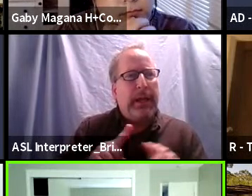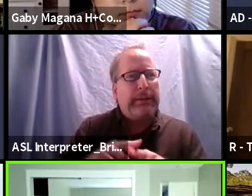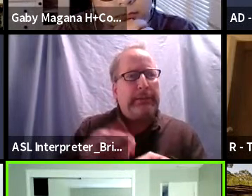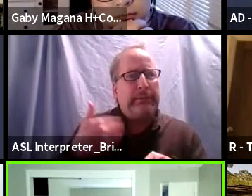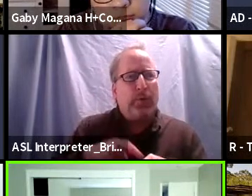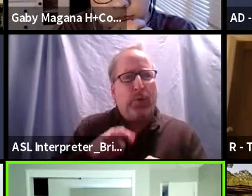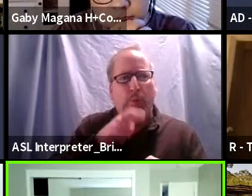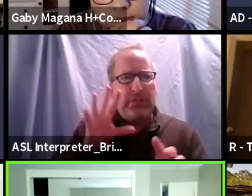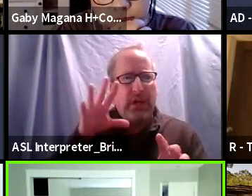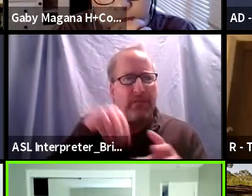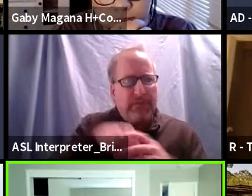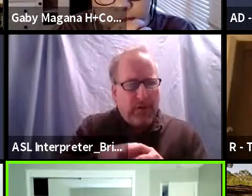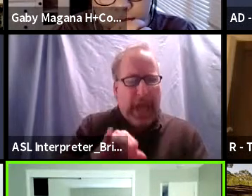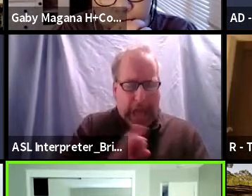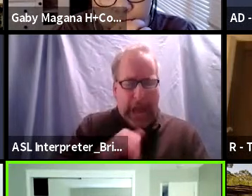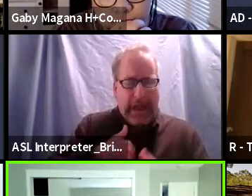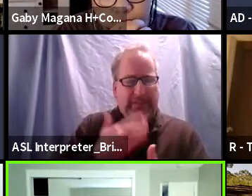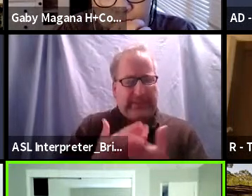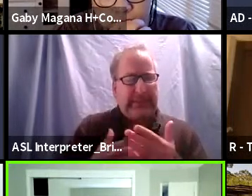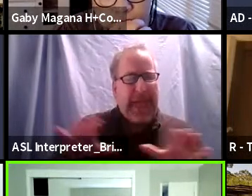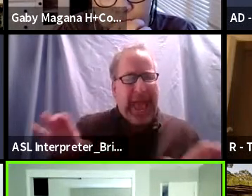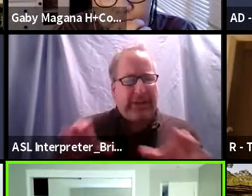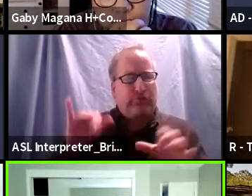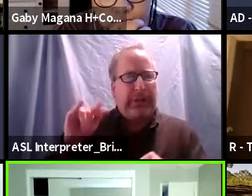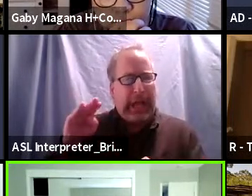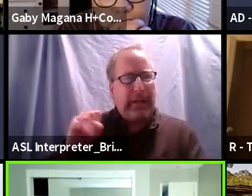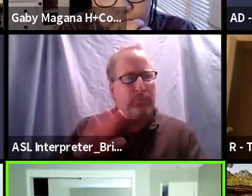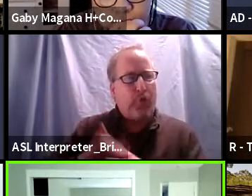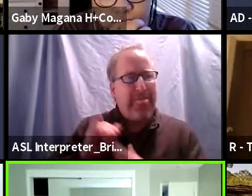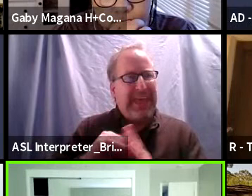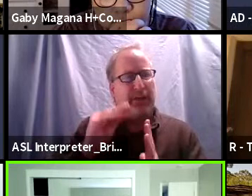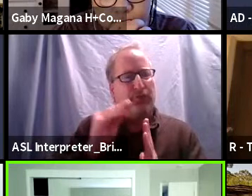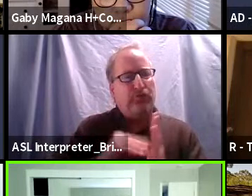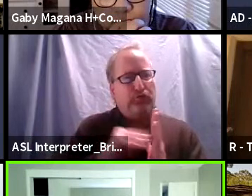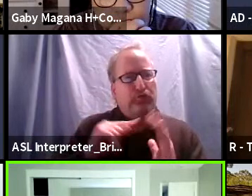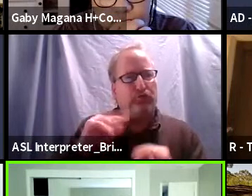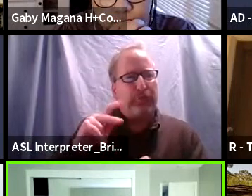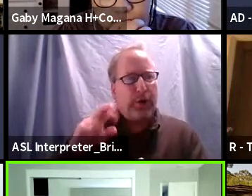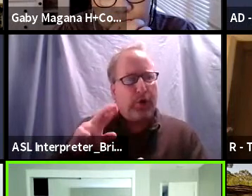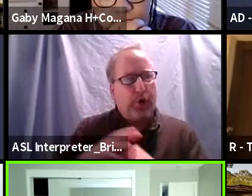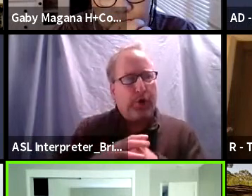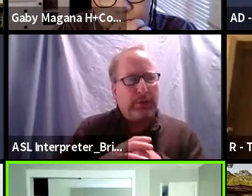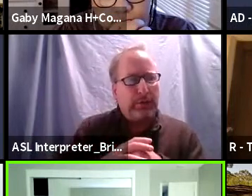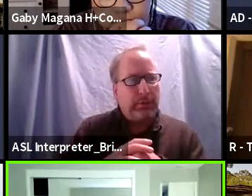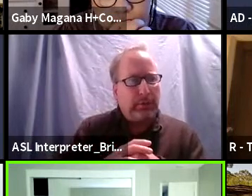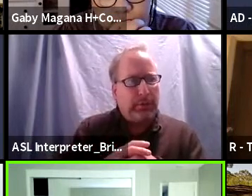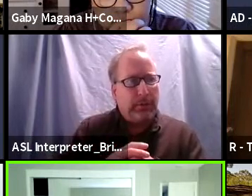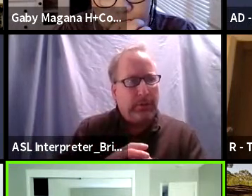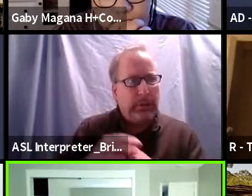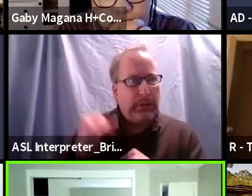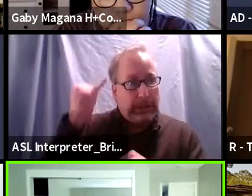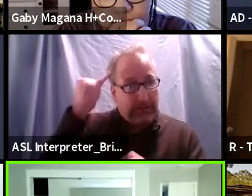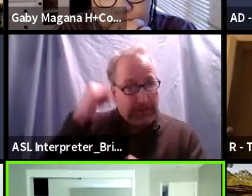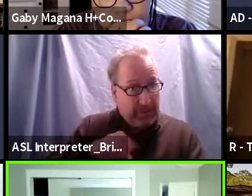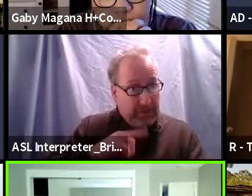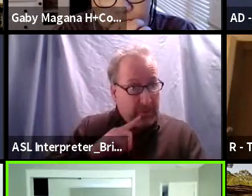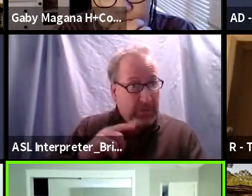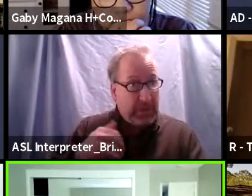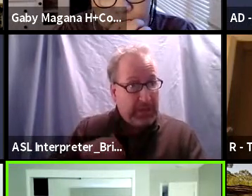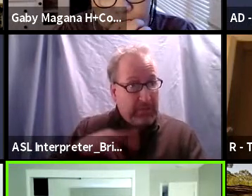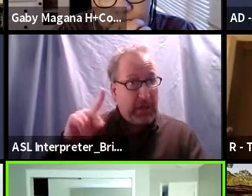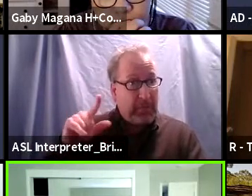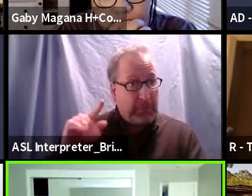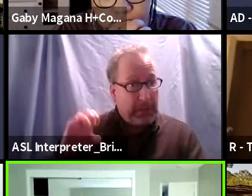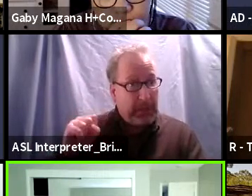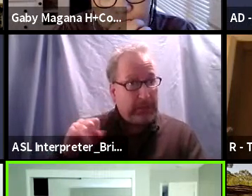has some of the action items on this tracker, what I'm trying to figure out, like, if we have actually updates on things that are